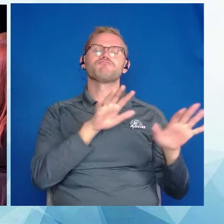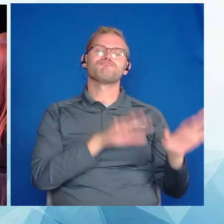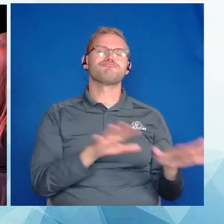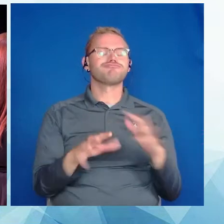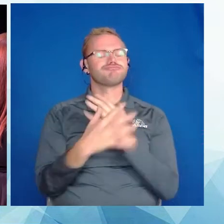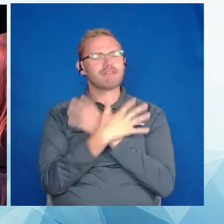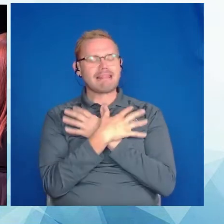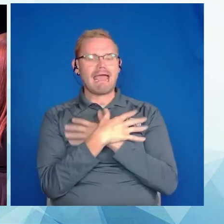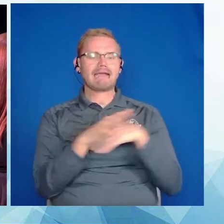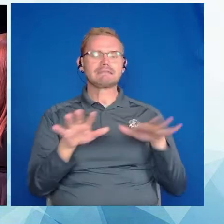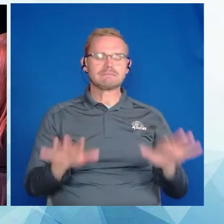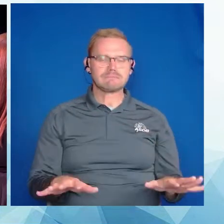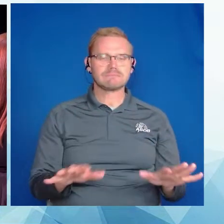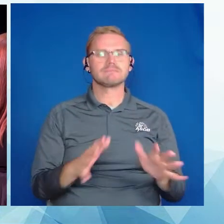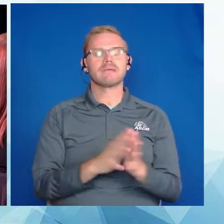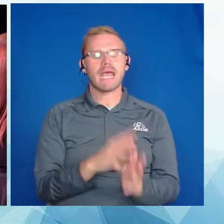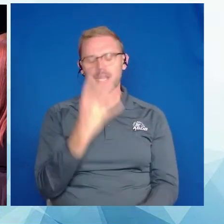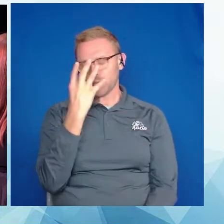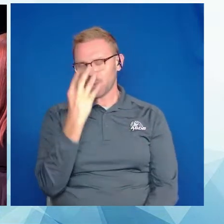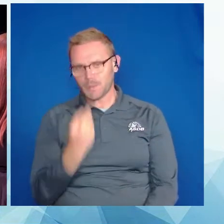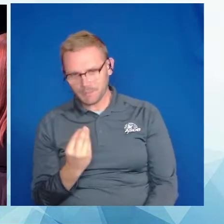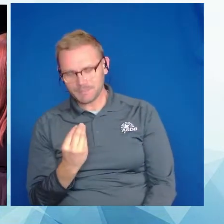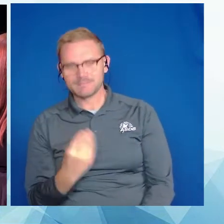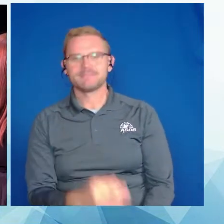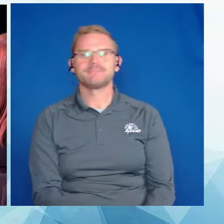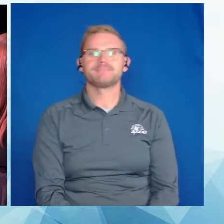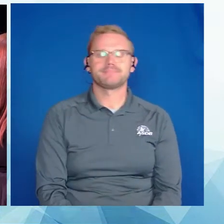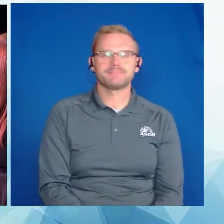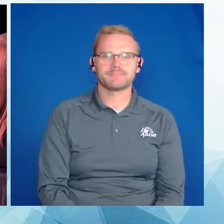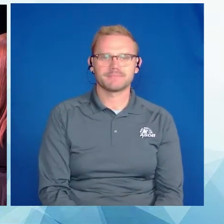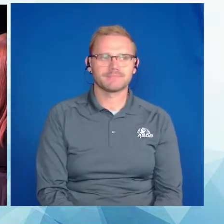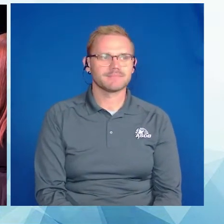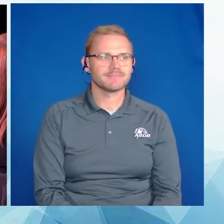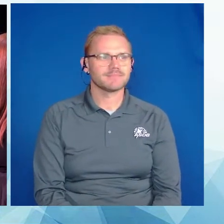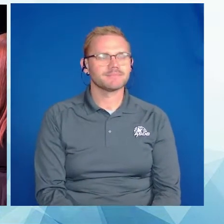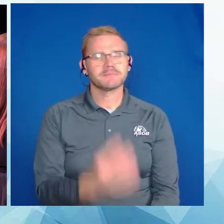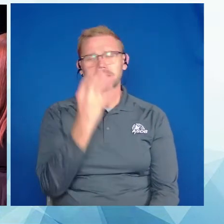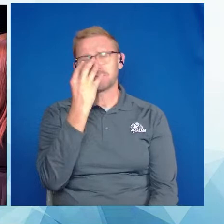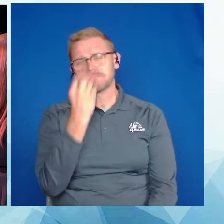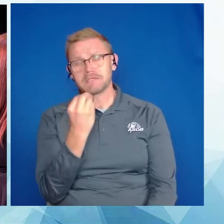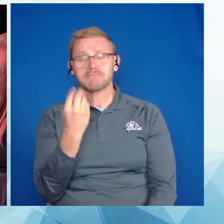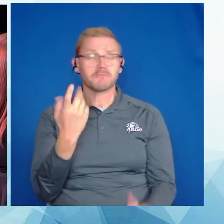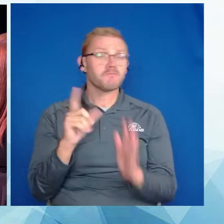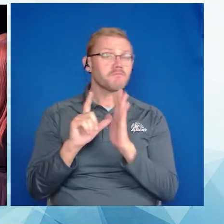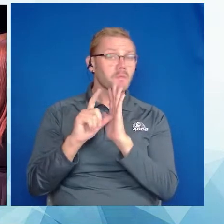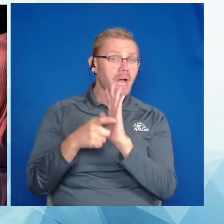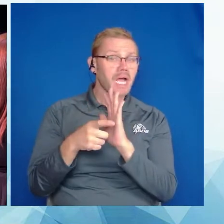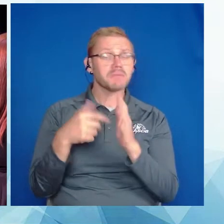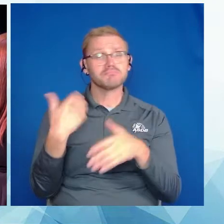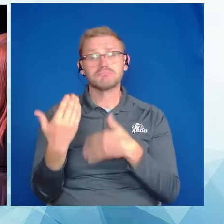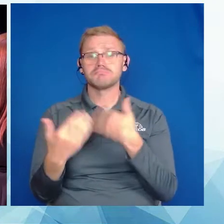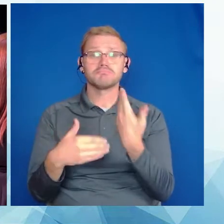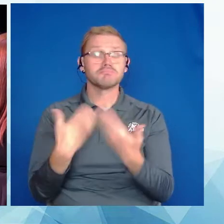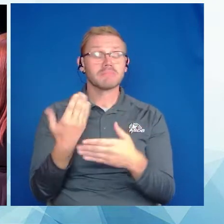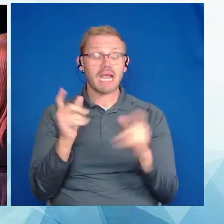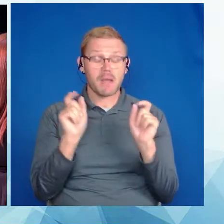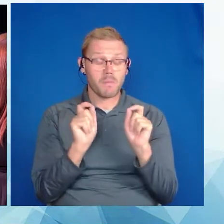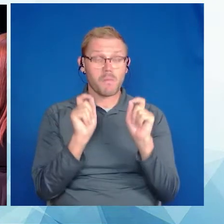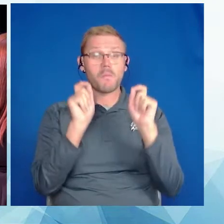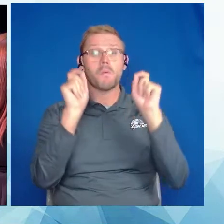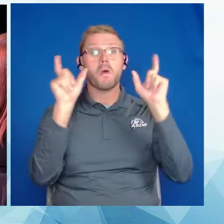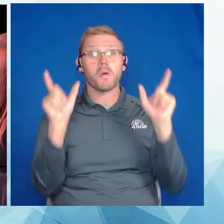relax and fell asleep. Fell asleep for a while, then woke